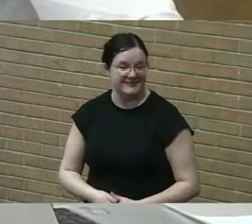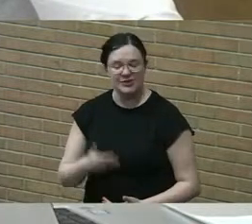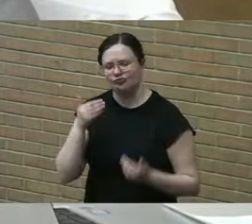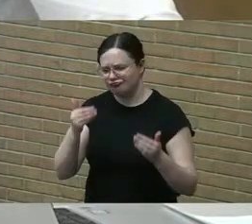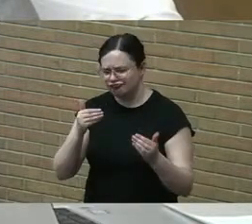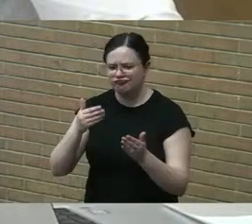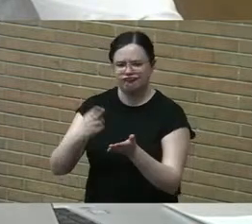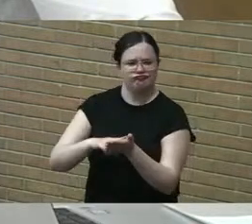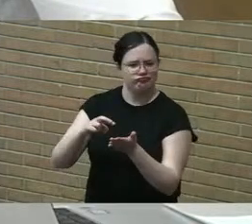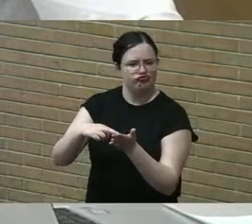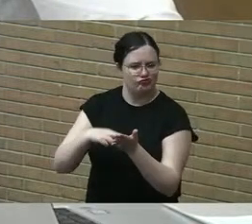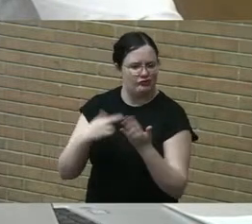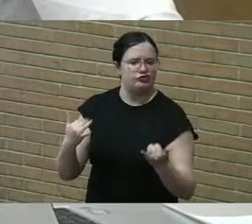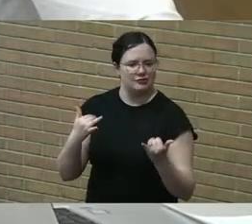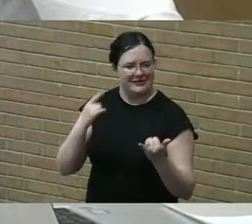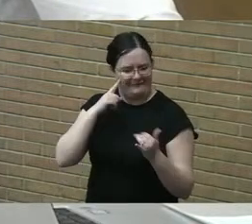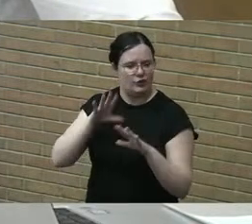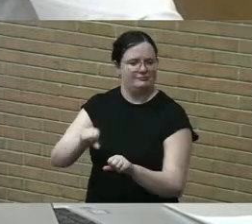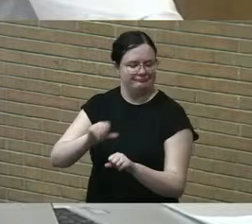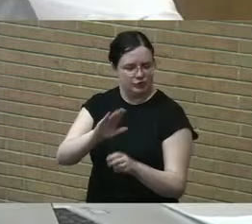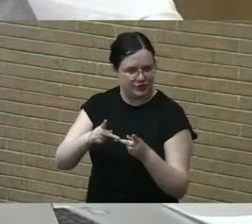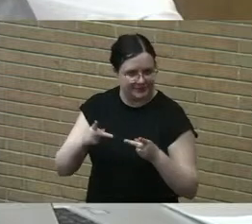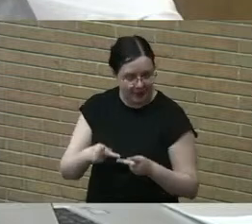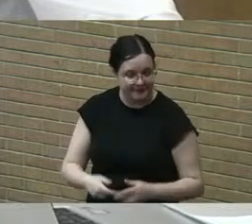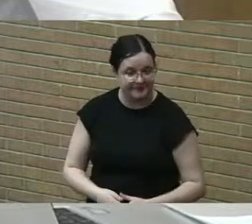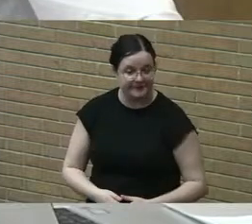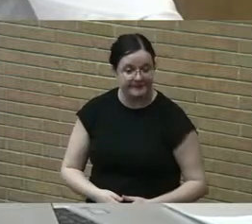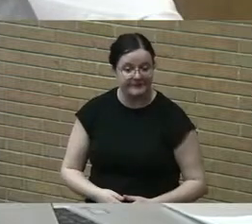today to secure your spot. Brighton